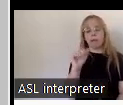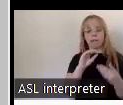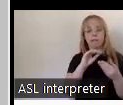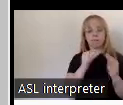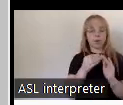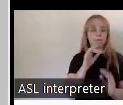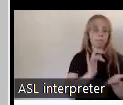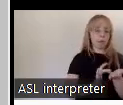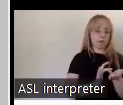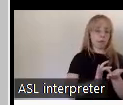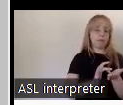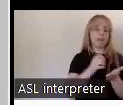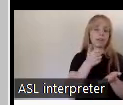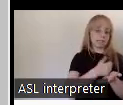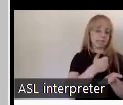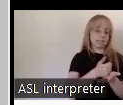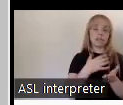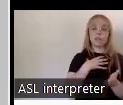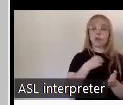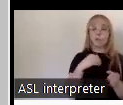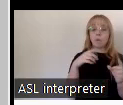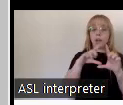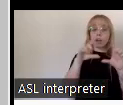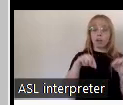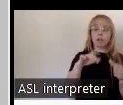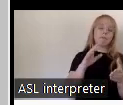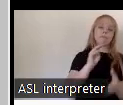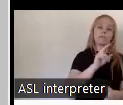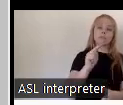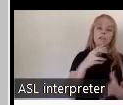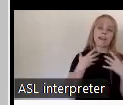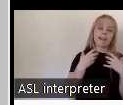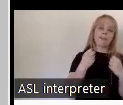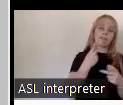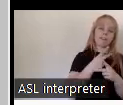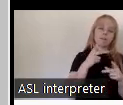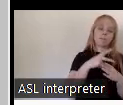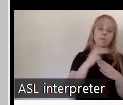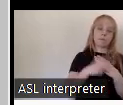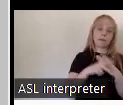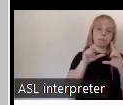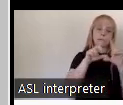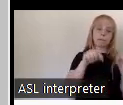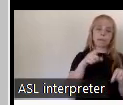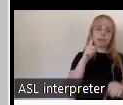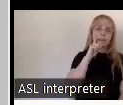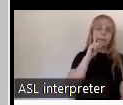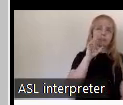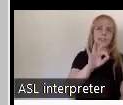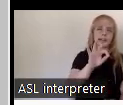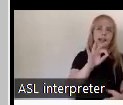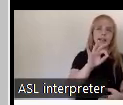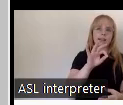So the white card that says Minnesota Healthcare Programs card, there's I believe it's a 9-digit number on